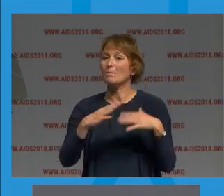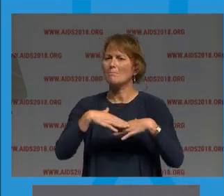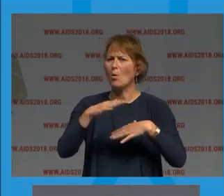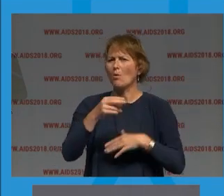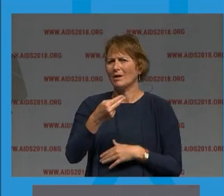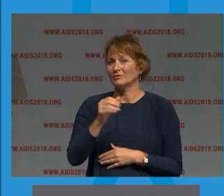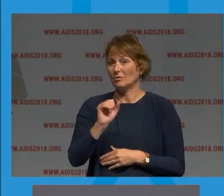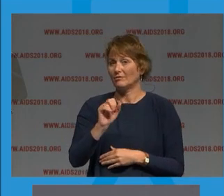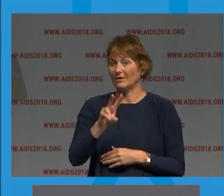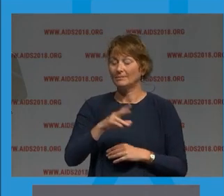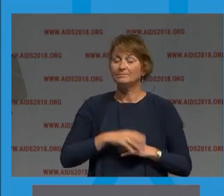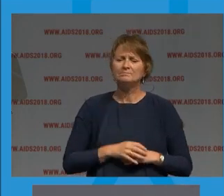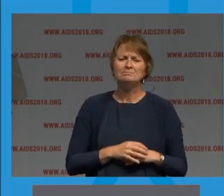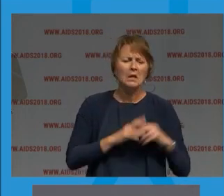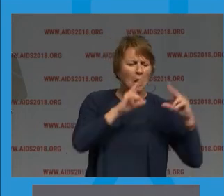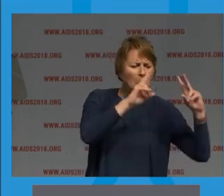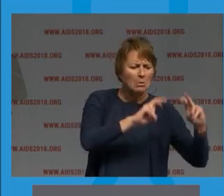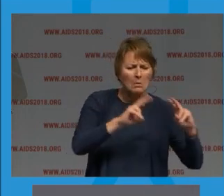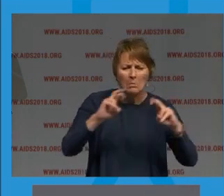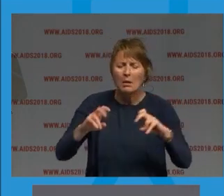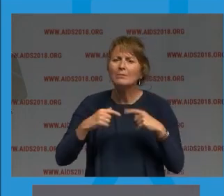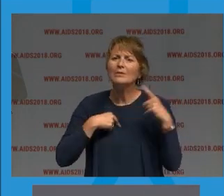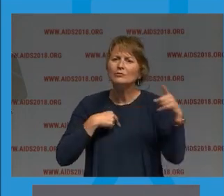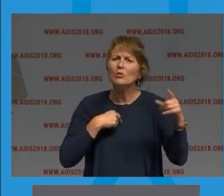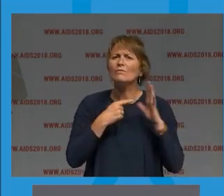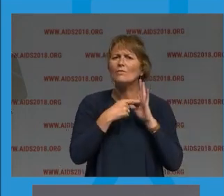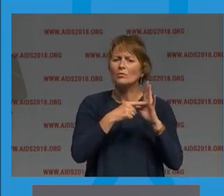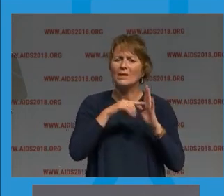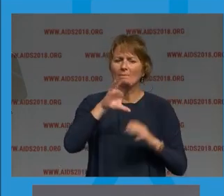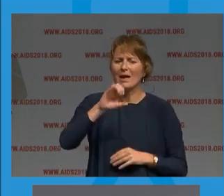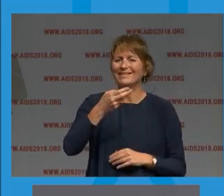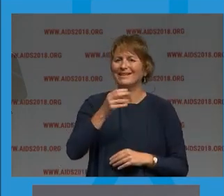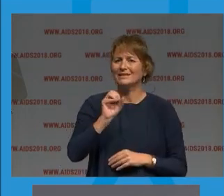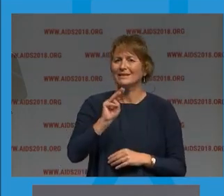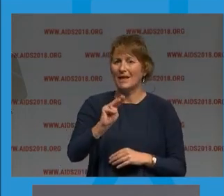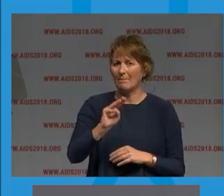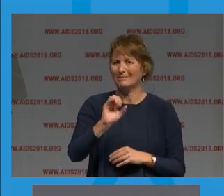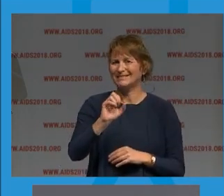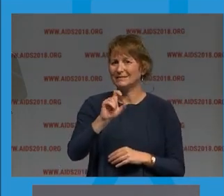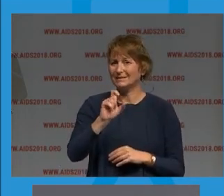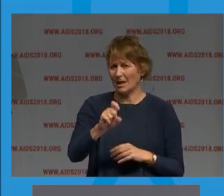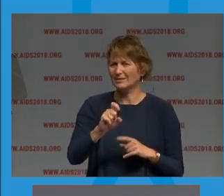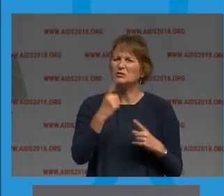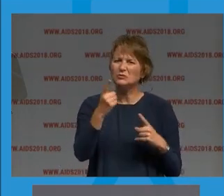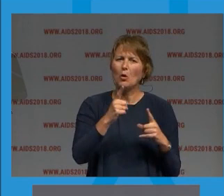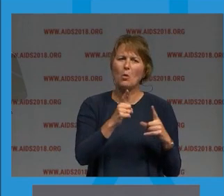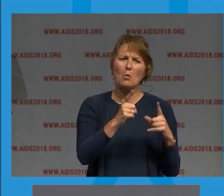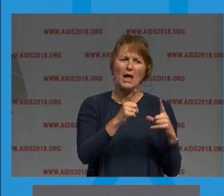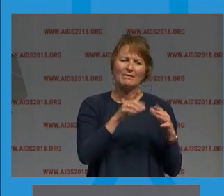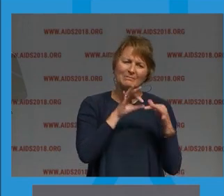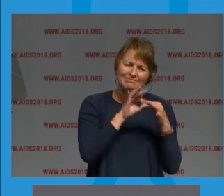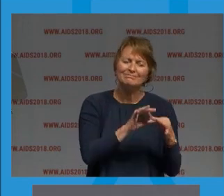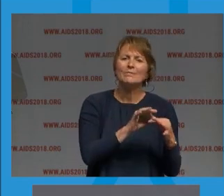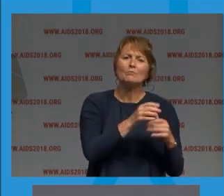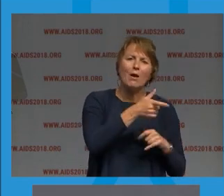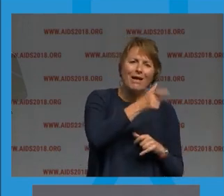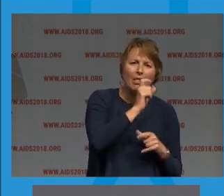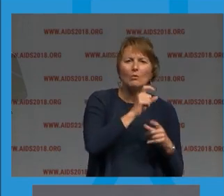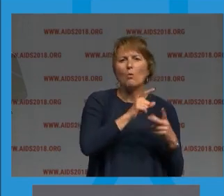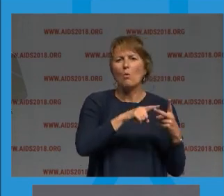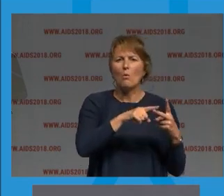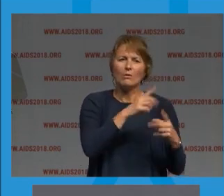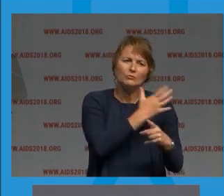shown that sexualized drug use, or chemsex, practiced by gay, bisexual, and other MSM increases risk of HIV